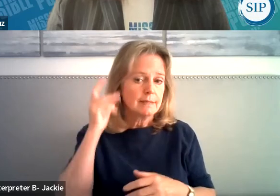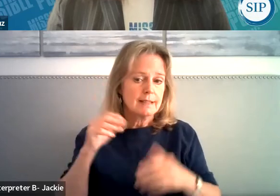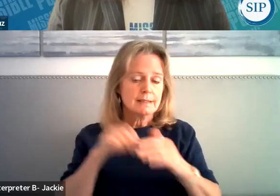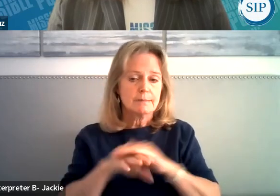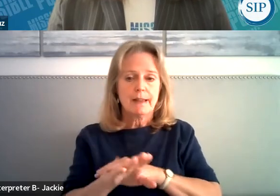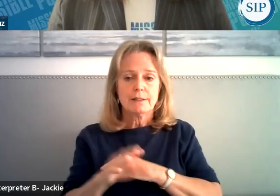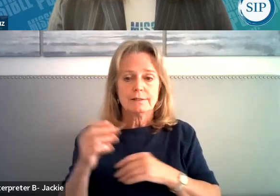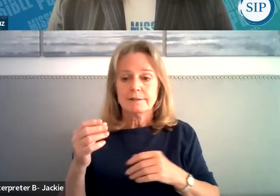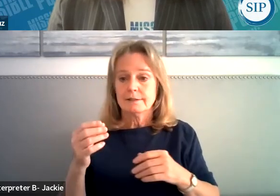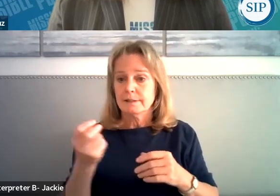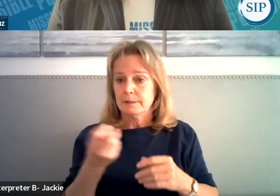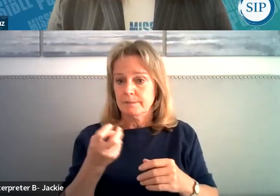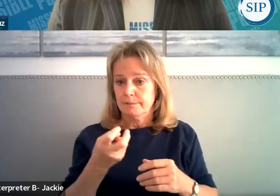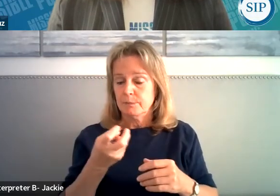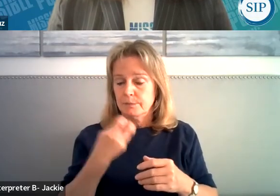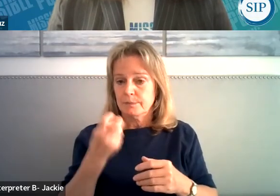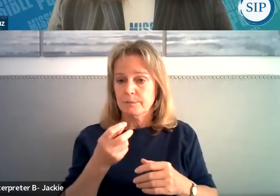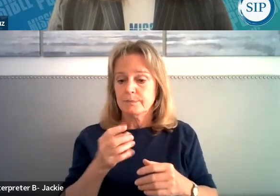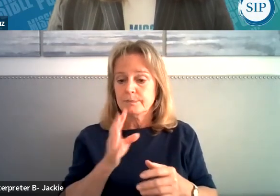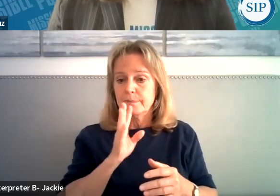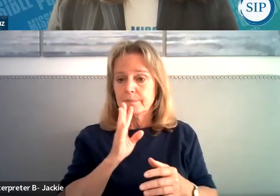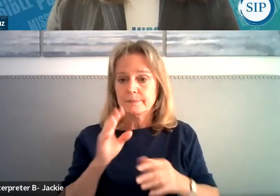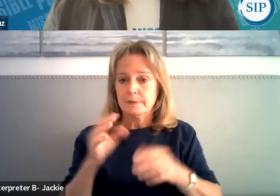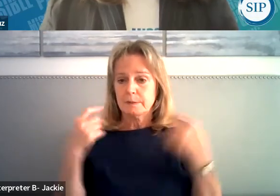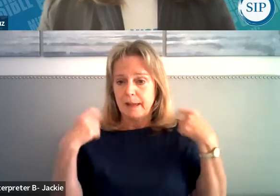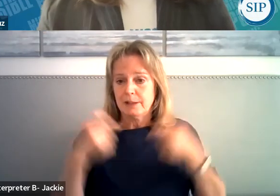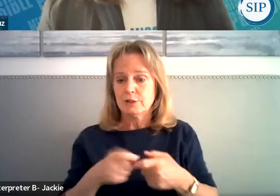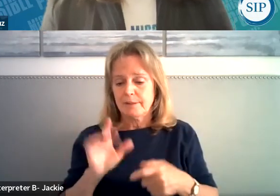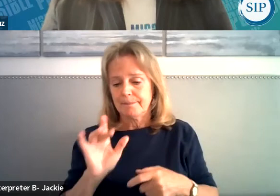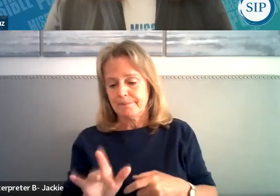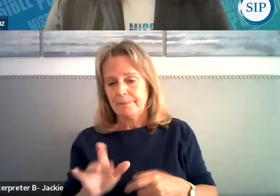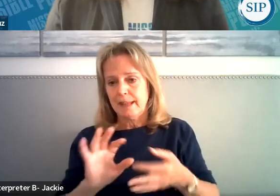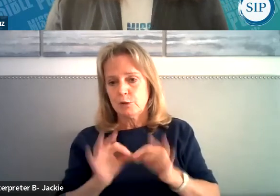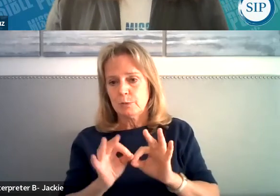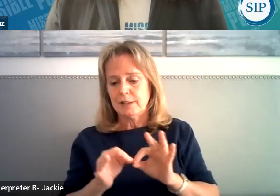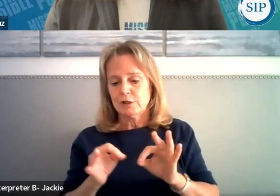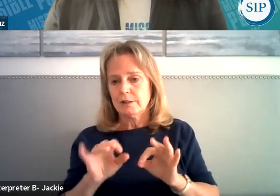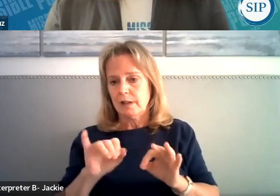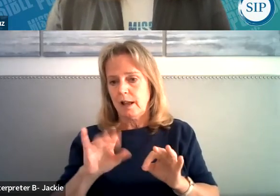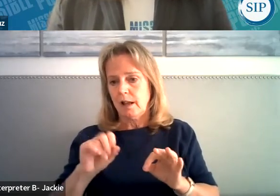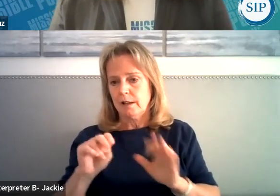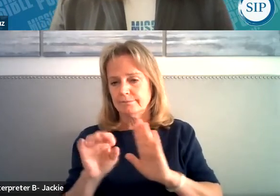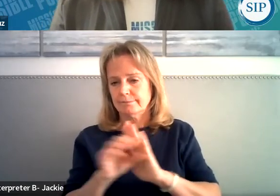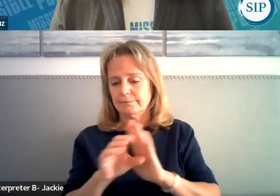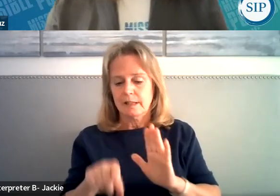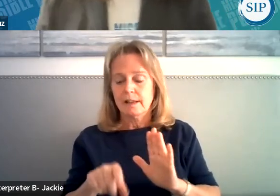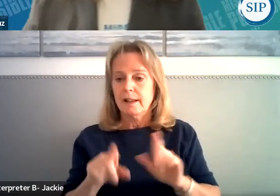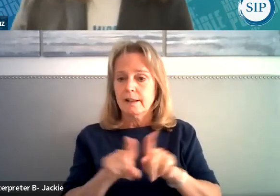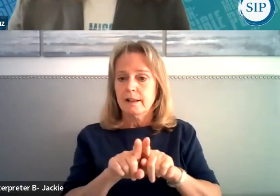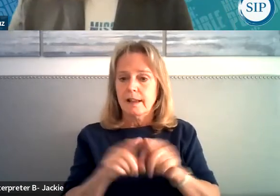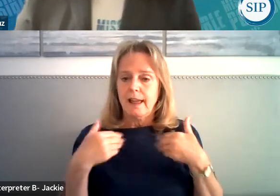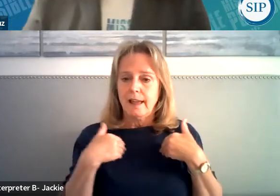Spanish translation, you are welcome to access it by clicking on that interpretation icon. And then we have